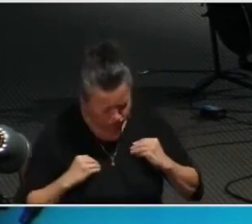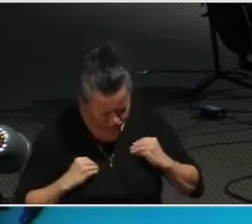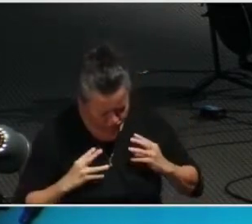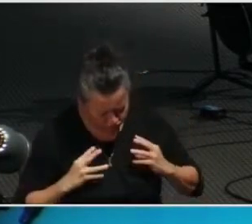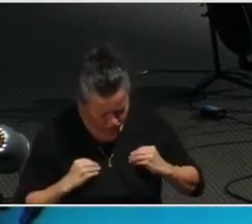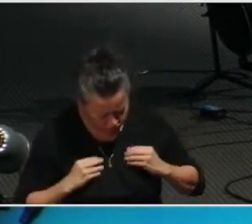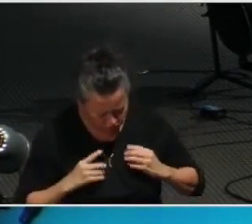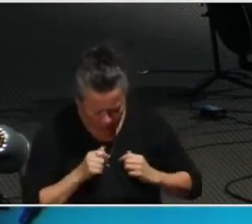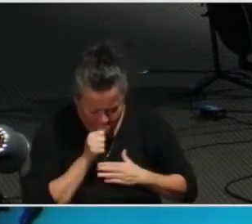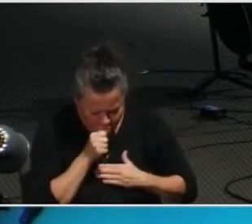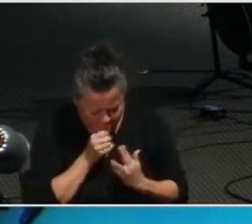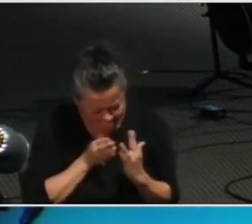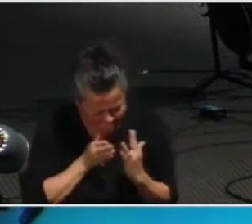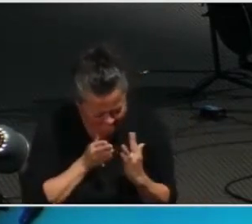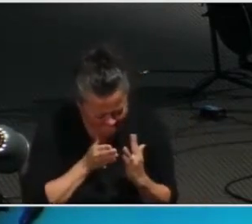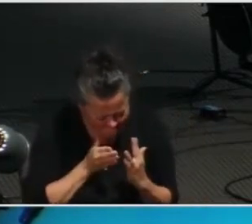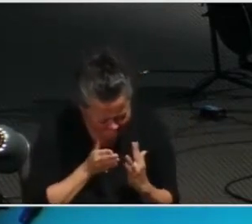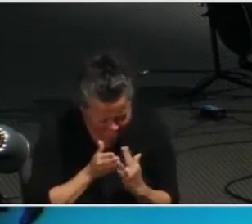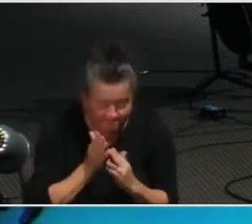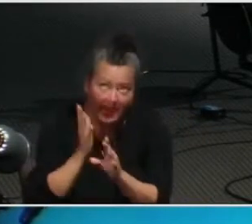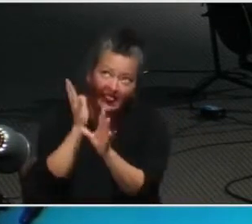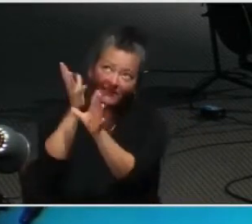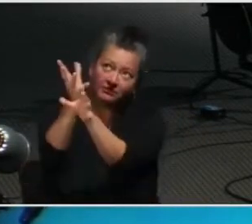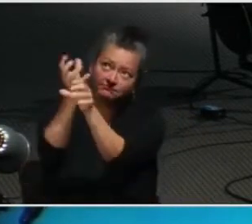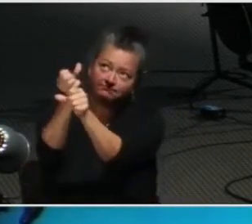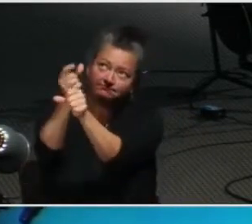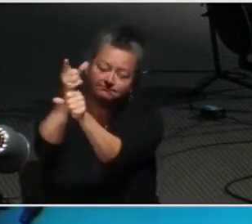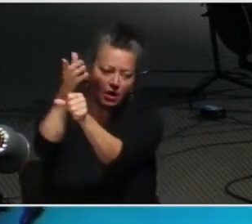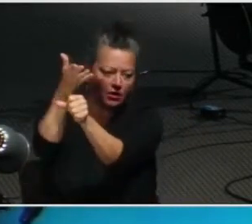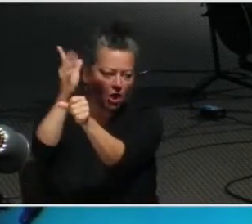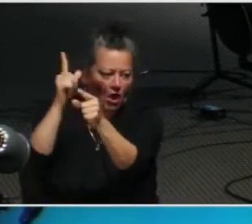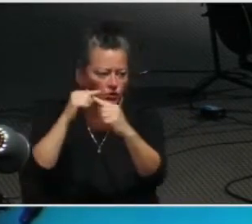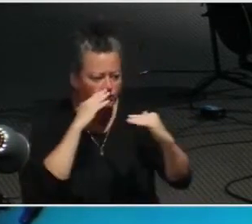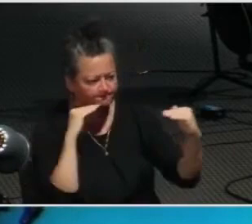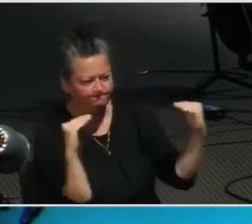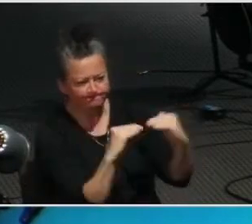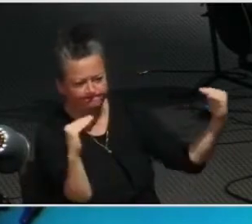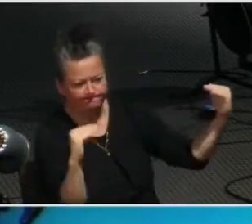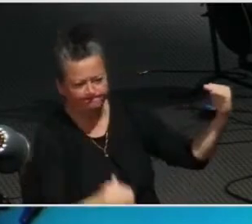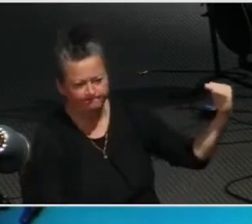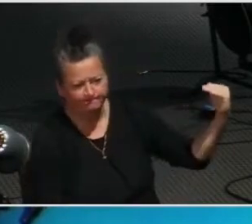him who judges justly.